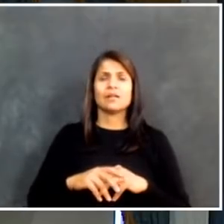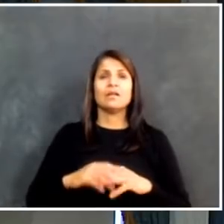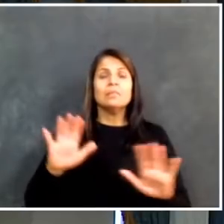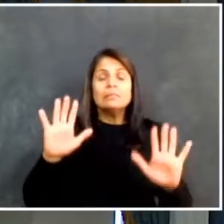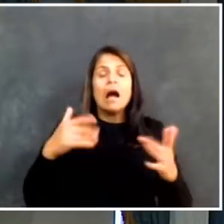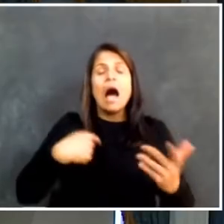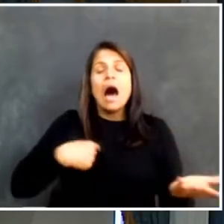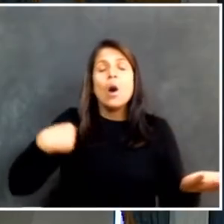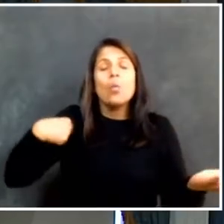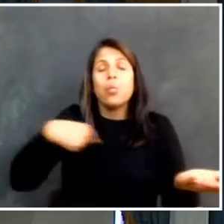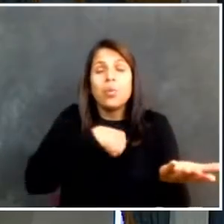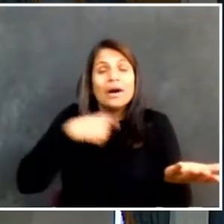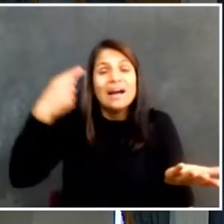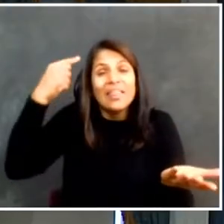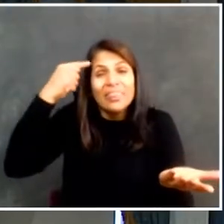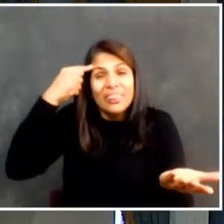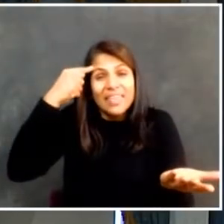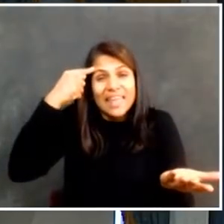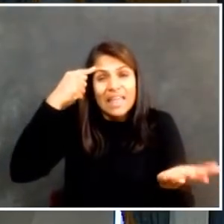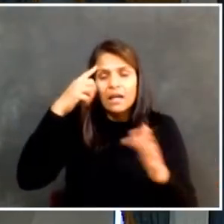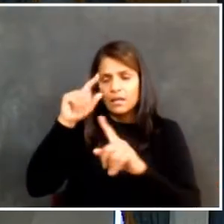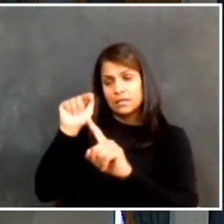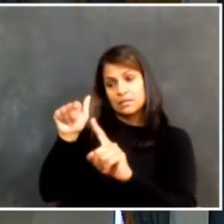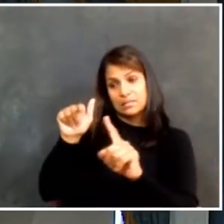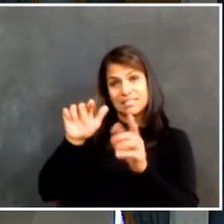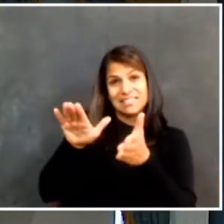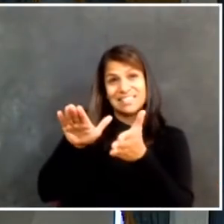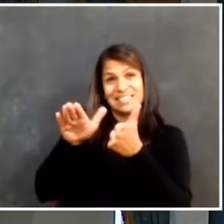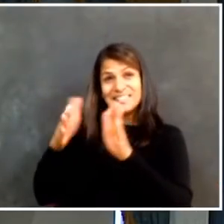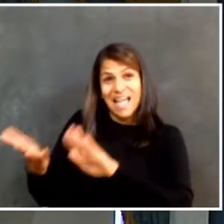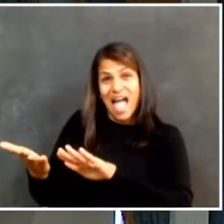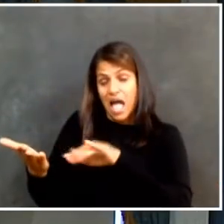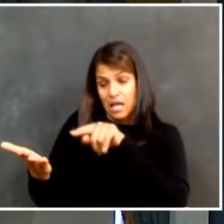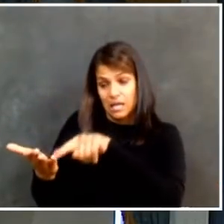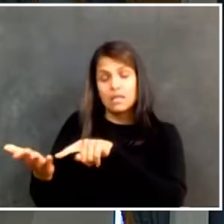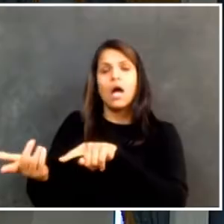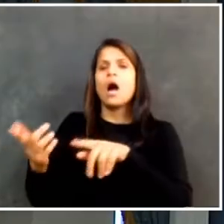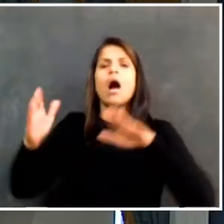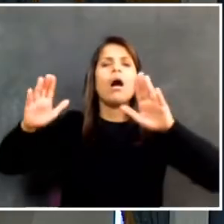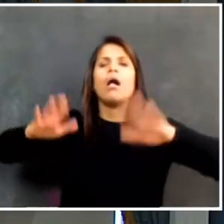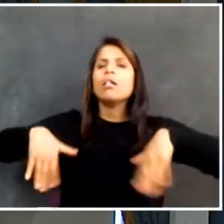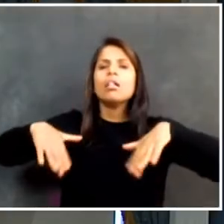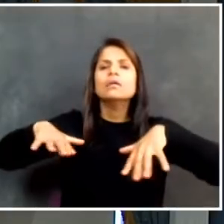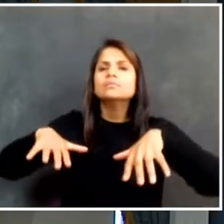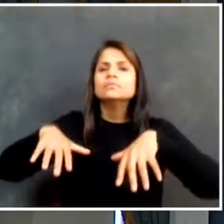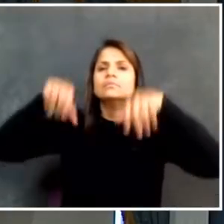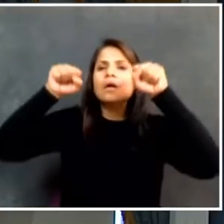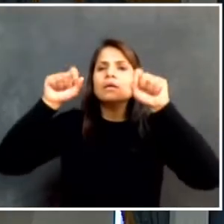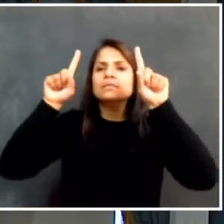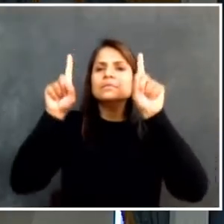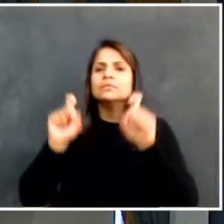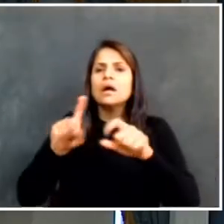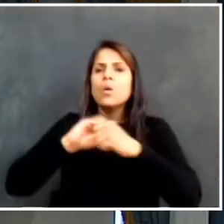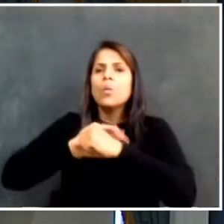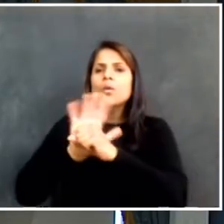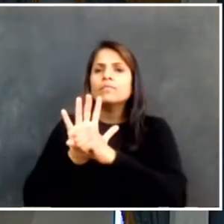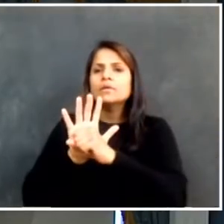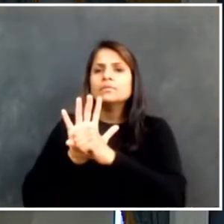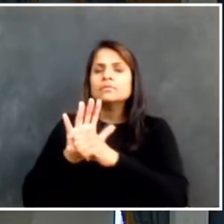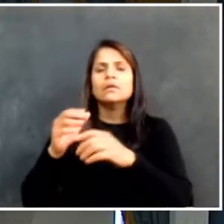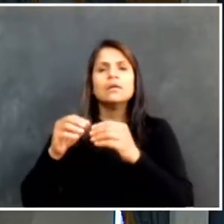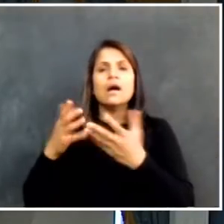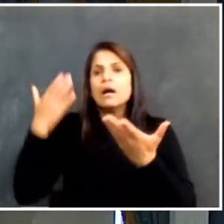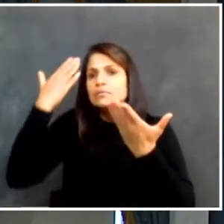very quickly, for example. It's very, very sad. But, there was already some indication it might be COVID-19.